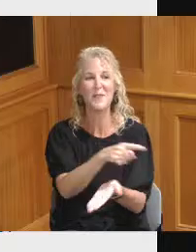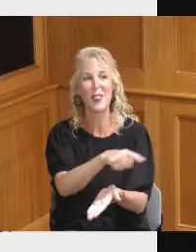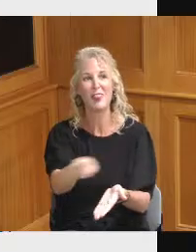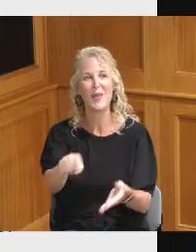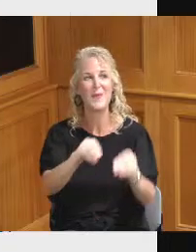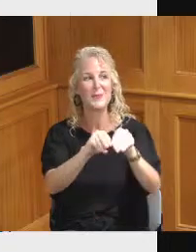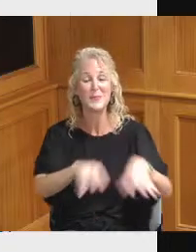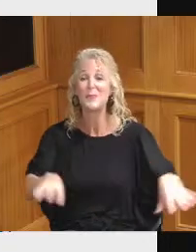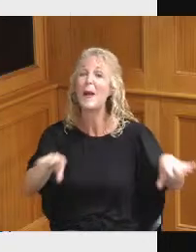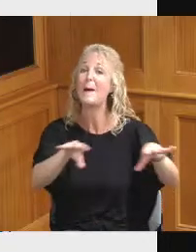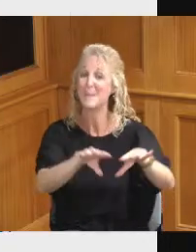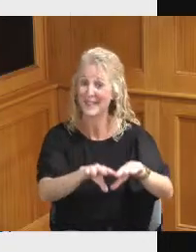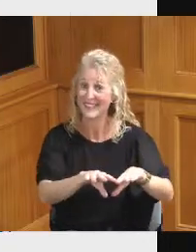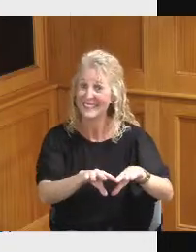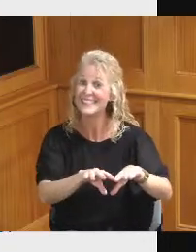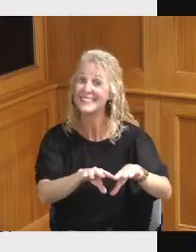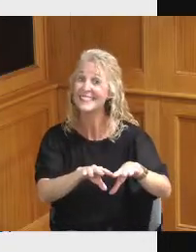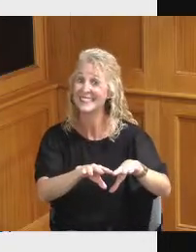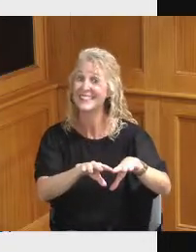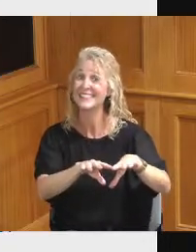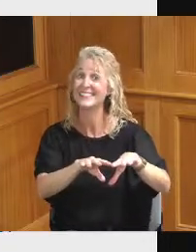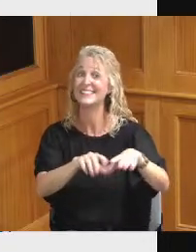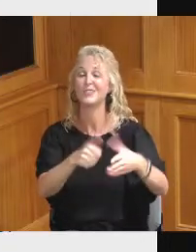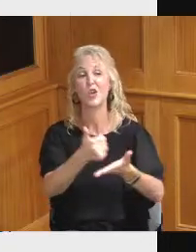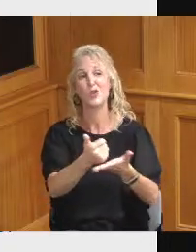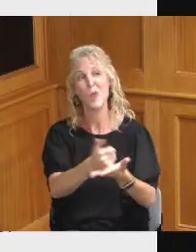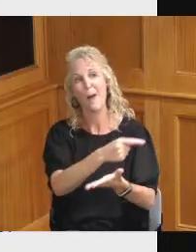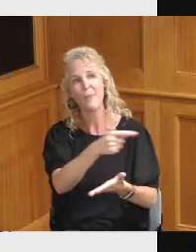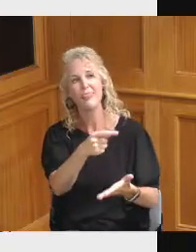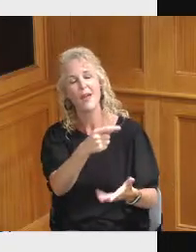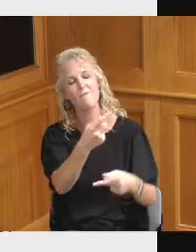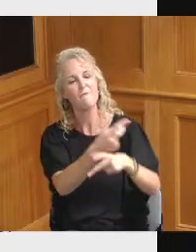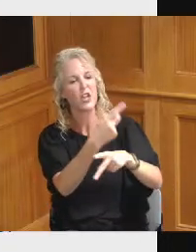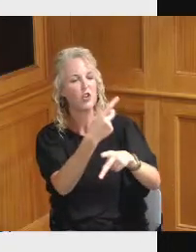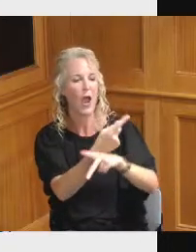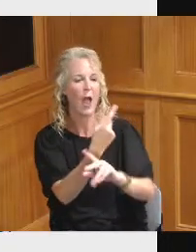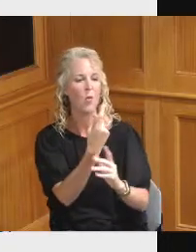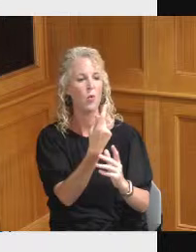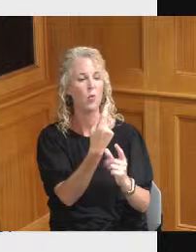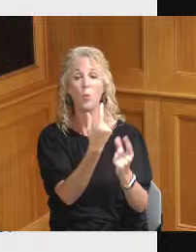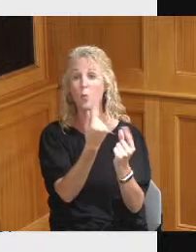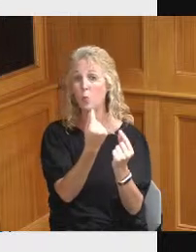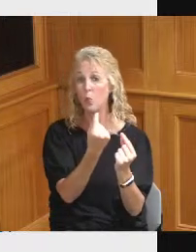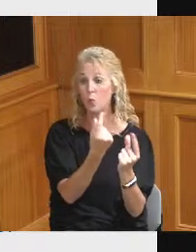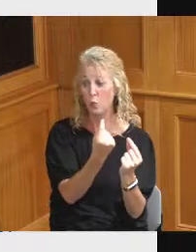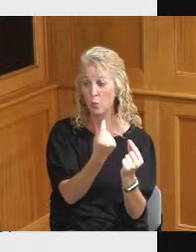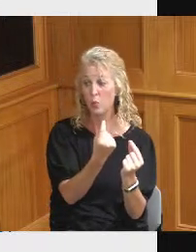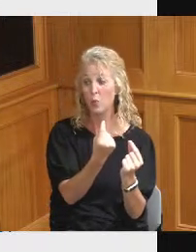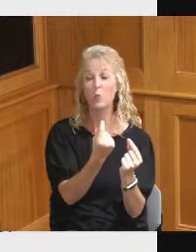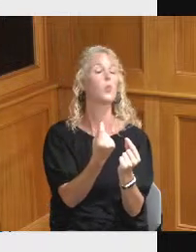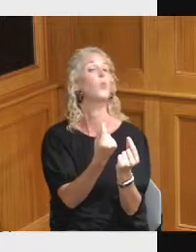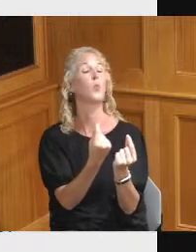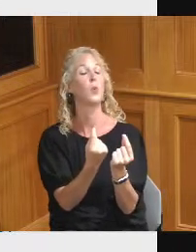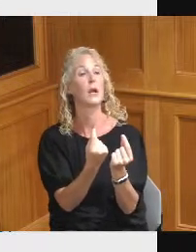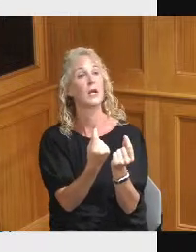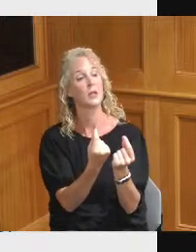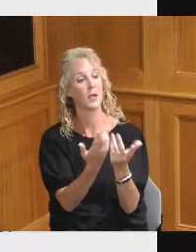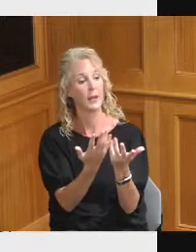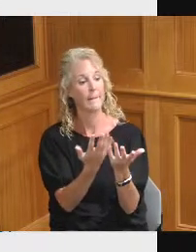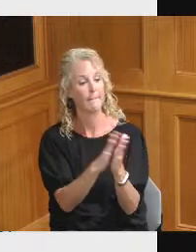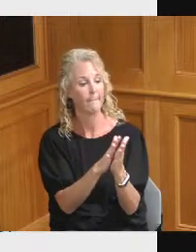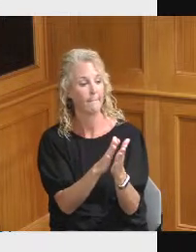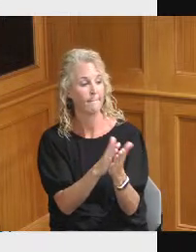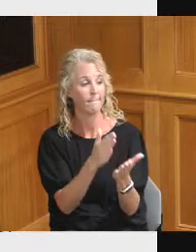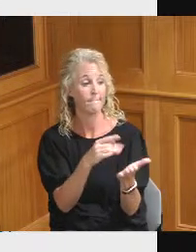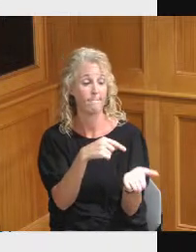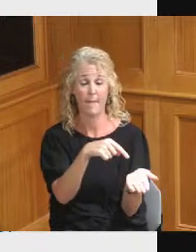owners to help them evaluate opportunities and where they need to, give them the choice of either